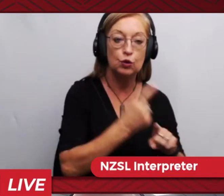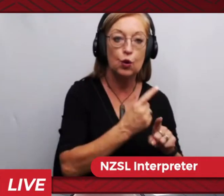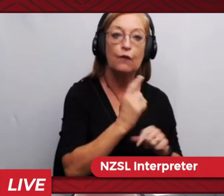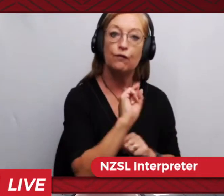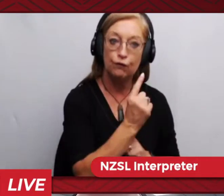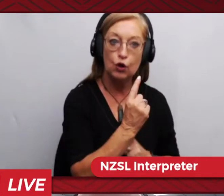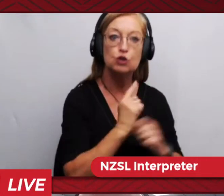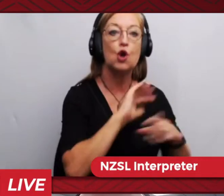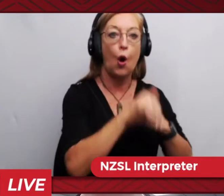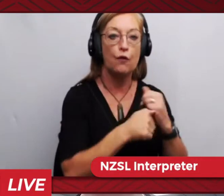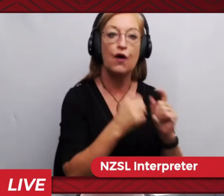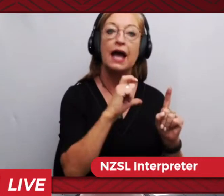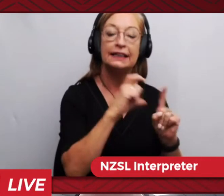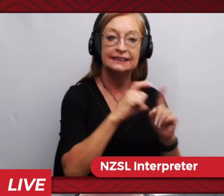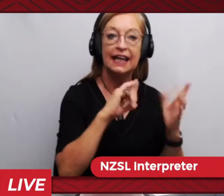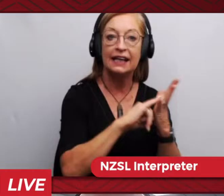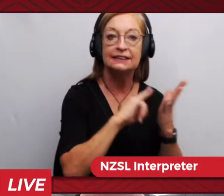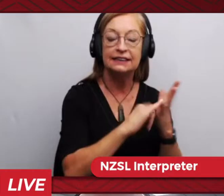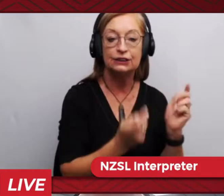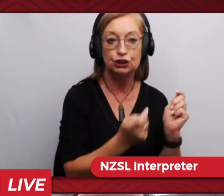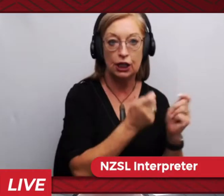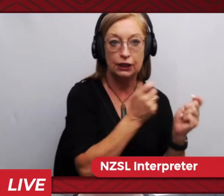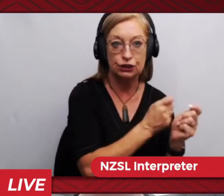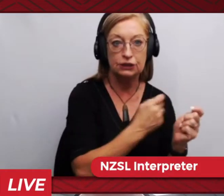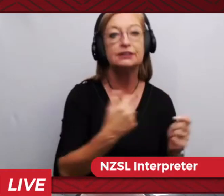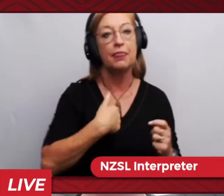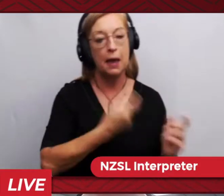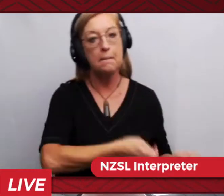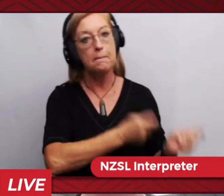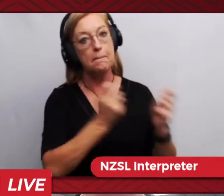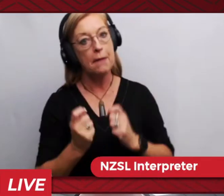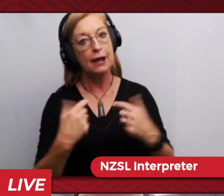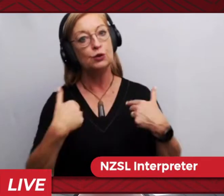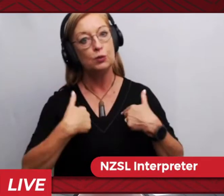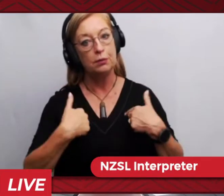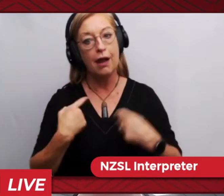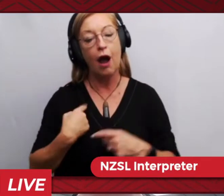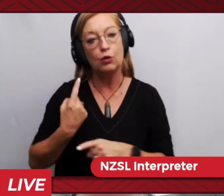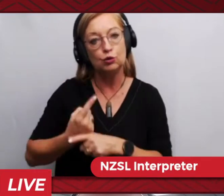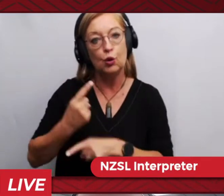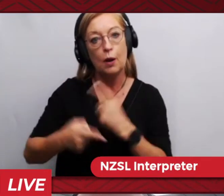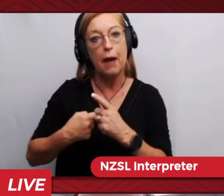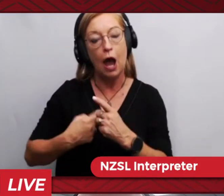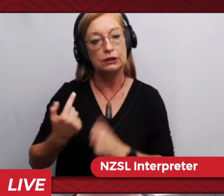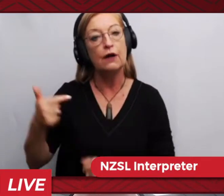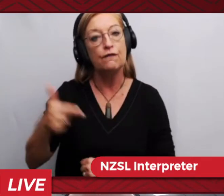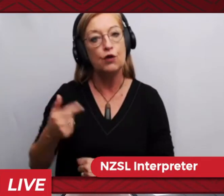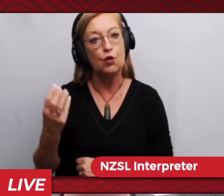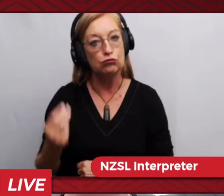about the impact that the fuel price increases and shortages are having on you.